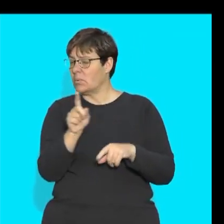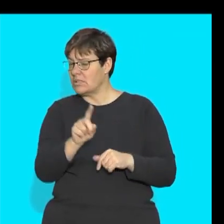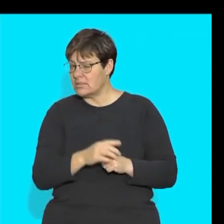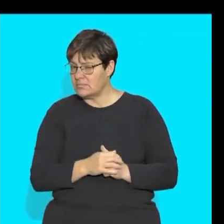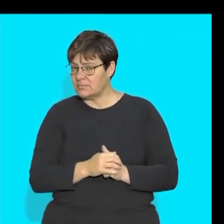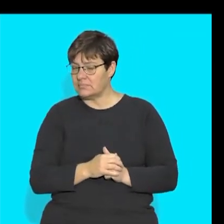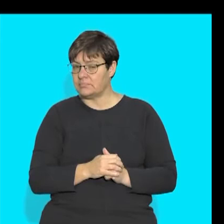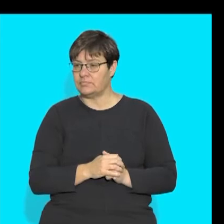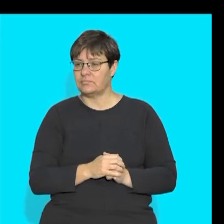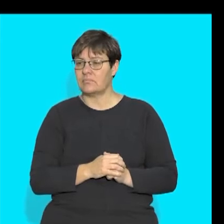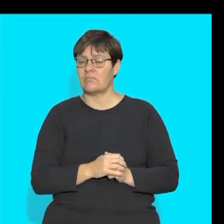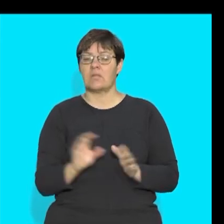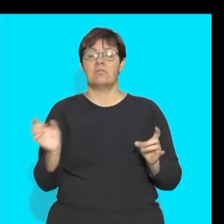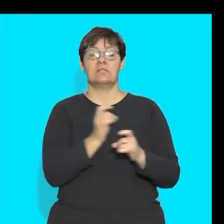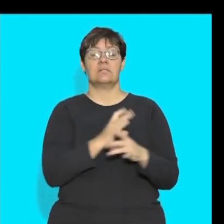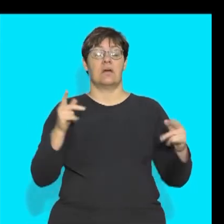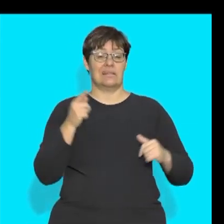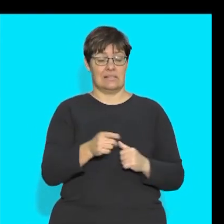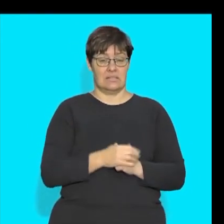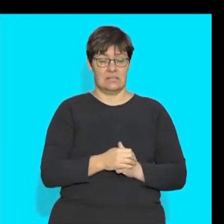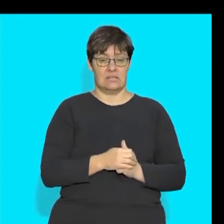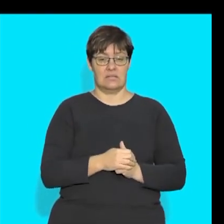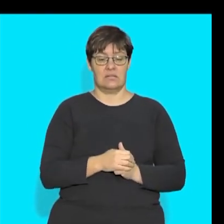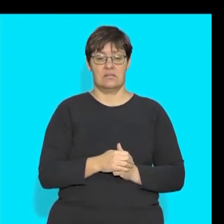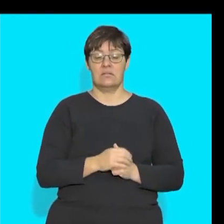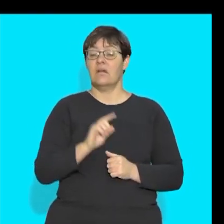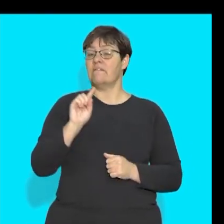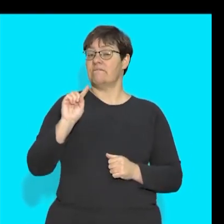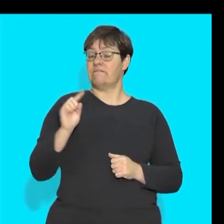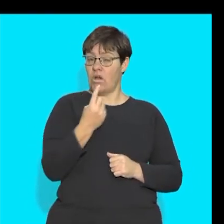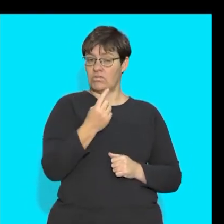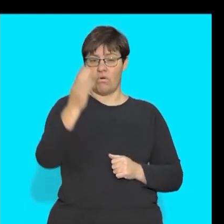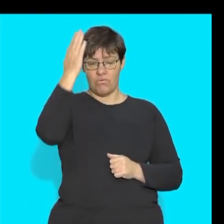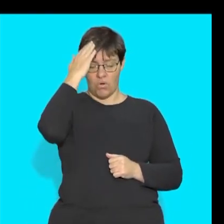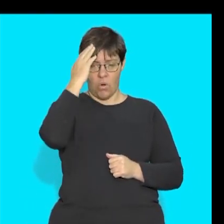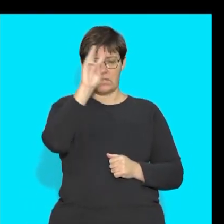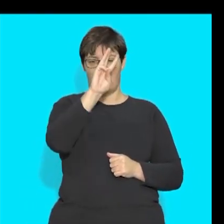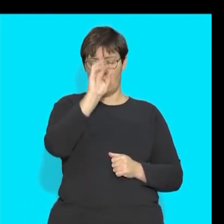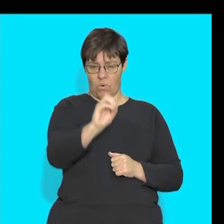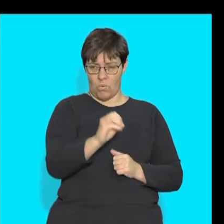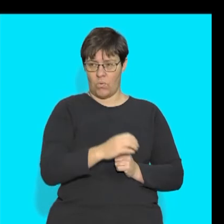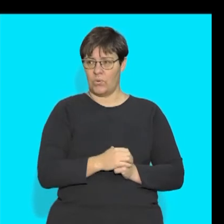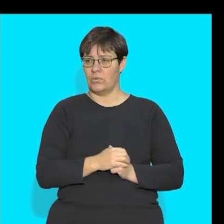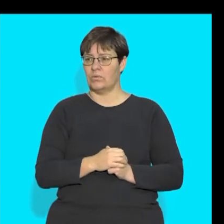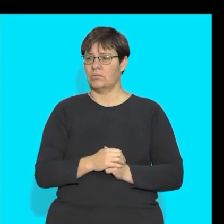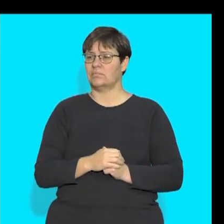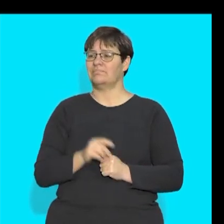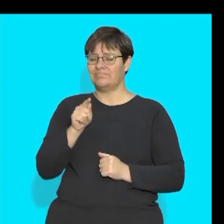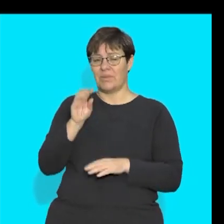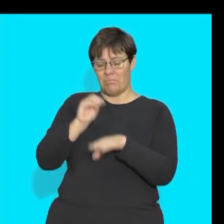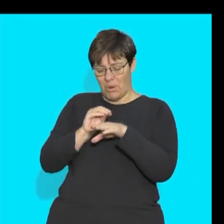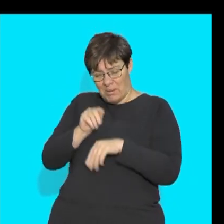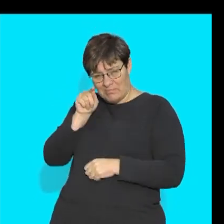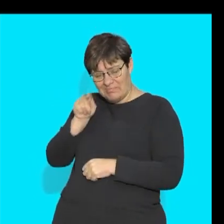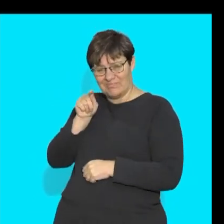the potassium? So let's start at the beginning. The first thing, we know the work function. This